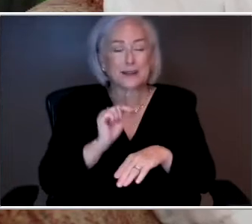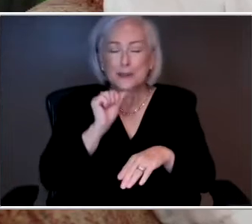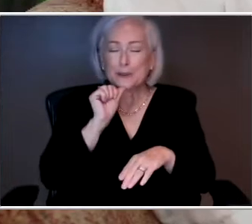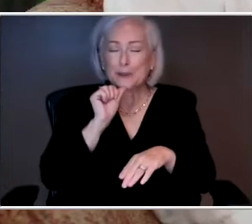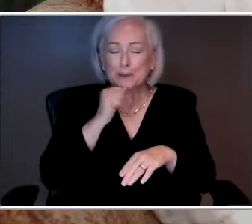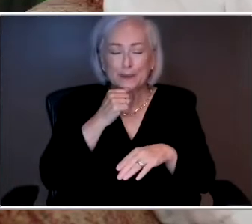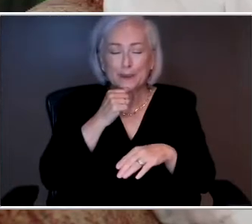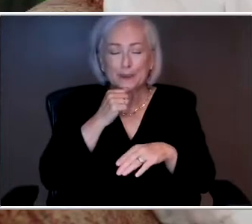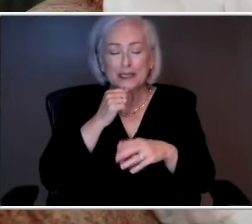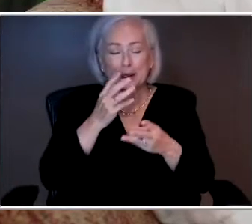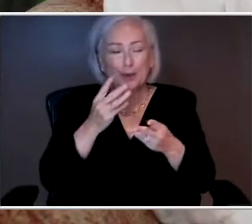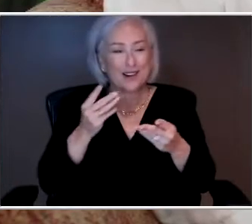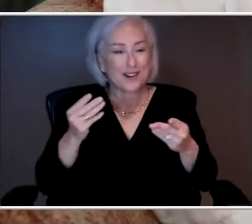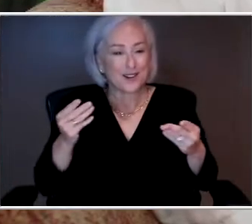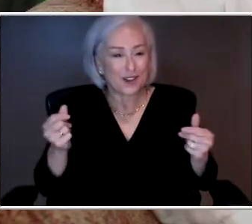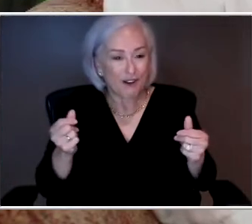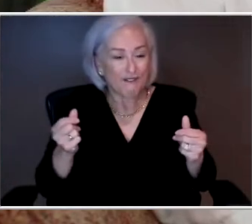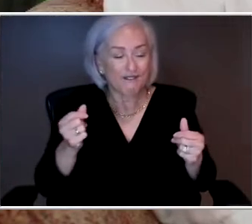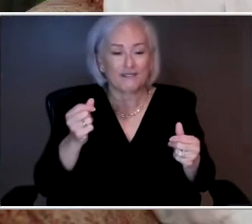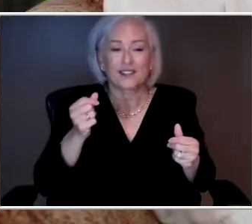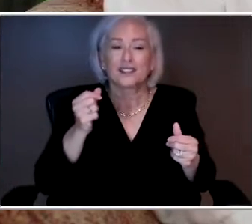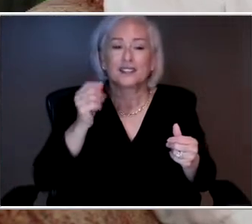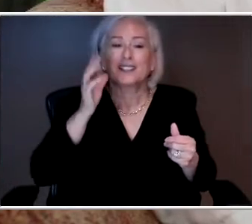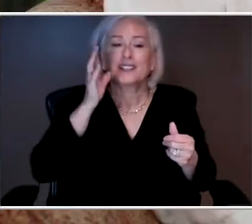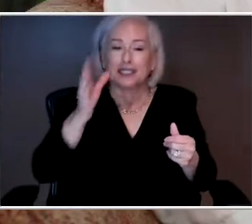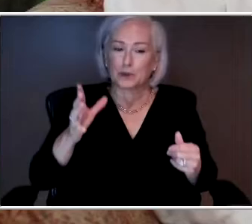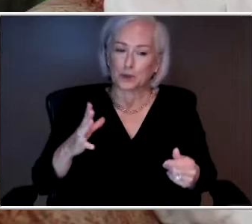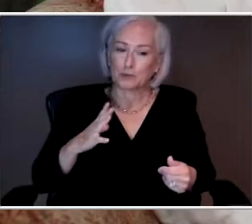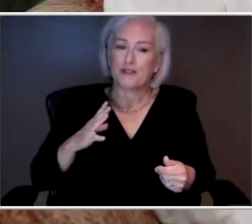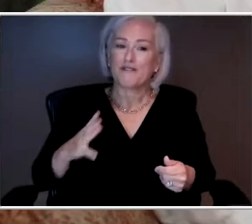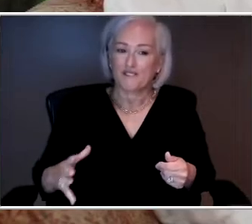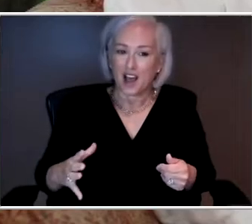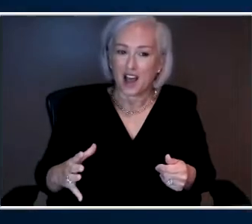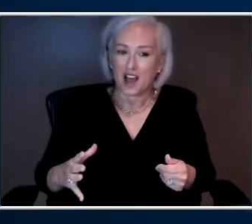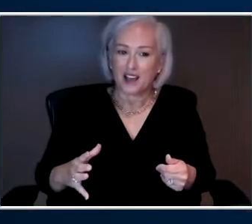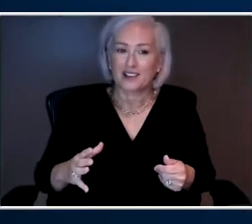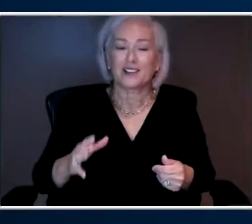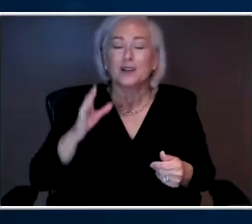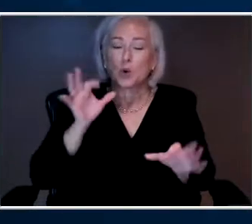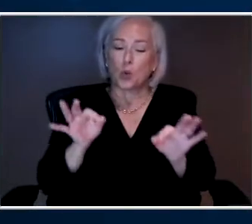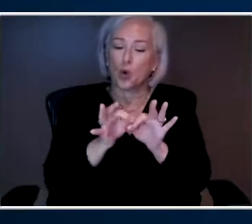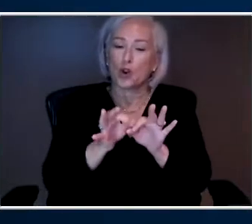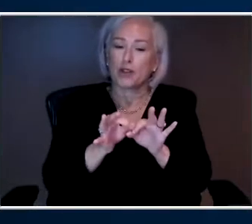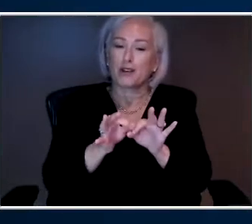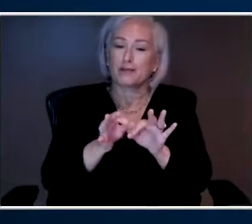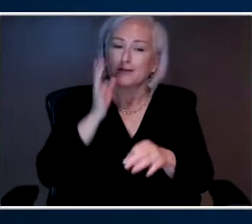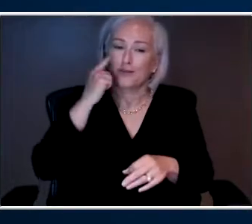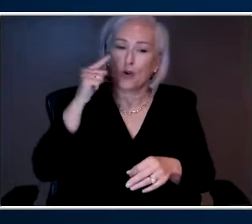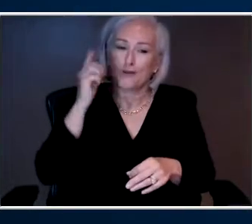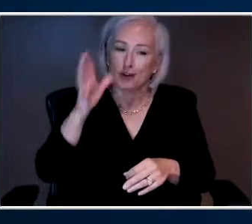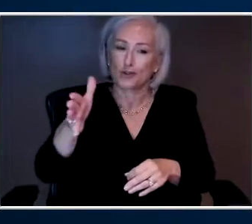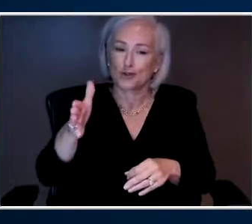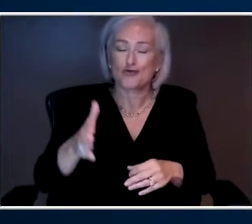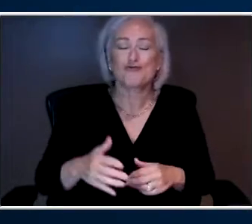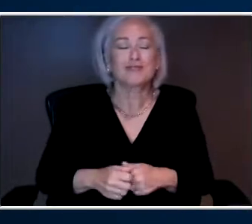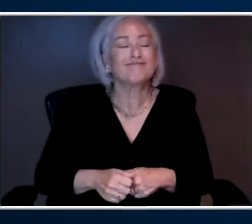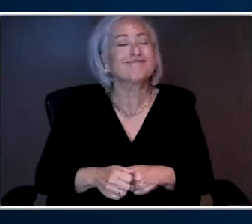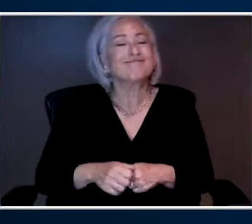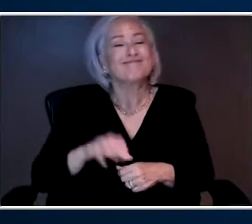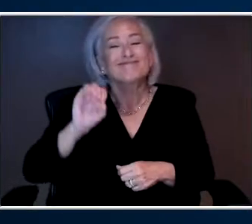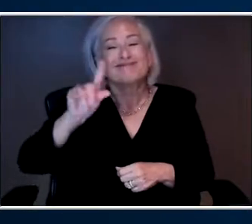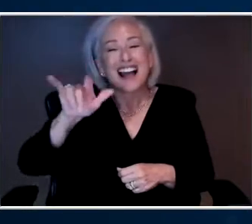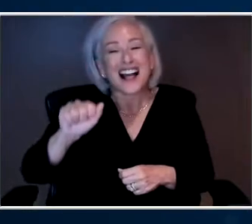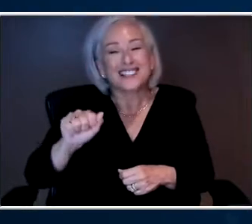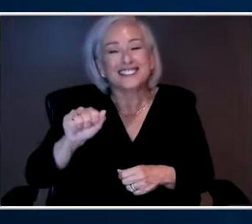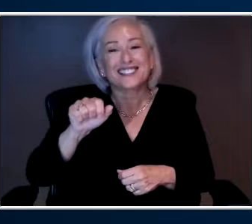tough, but it'll be well worth it in the long run, for sure. So Elsa, we know because we saw the pictures, you spent a lot of time in